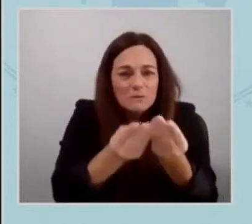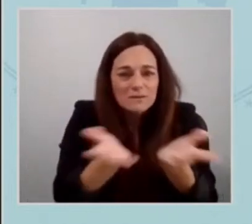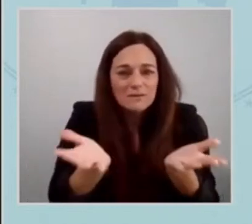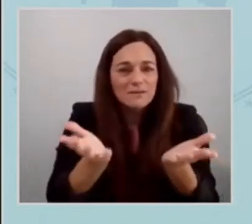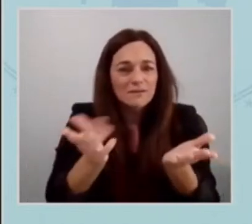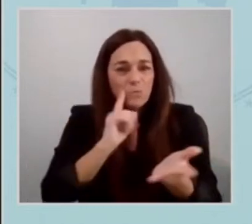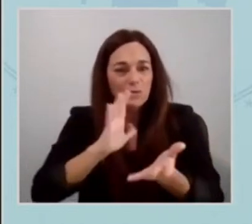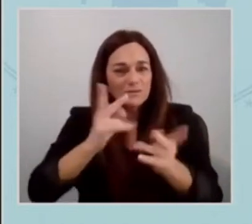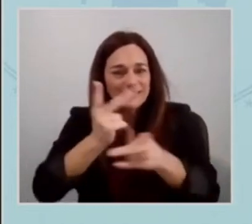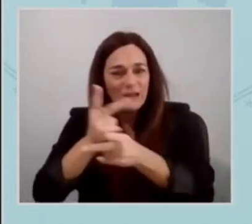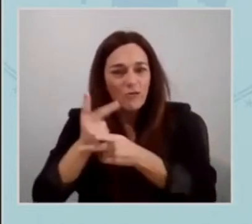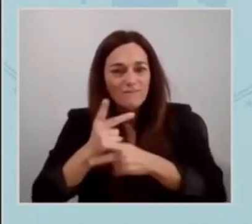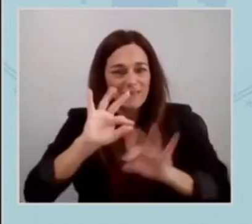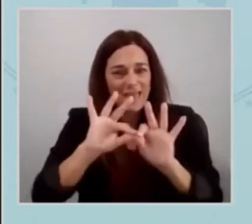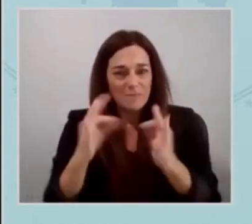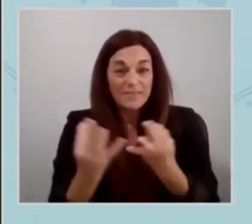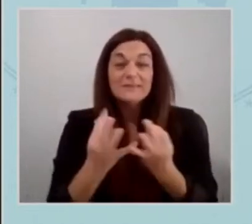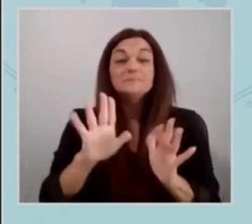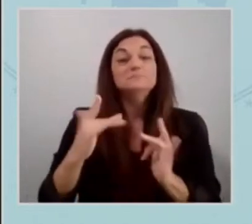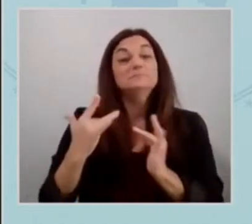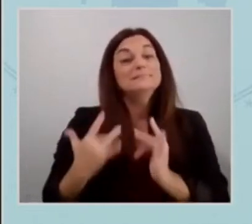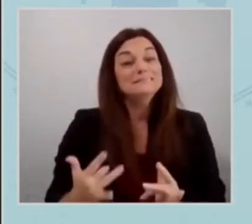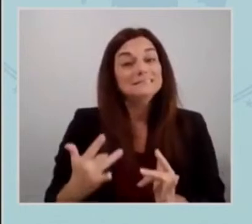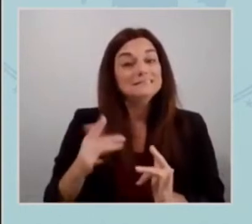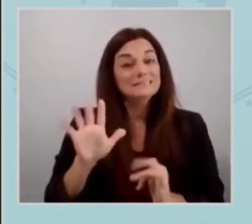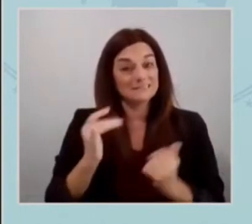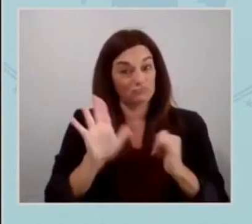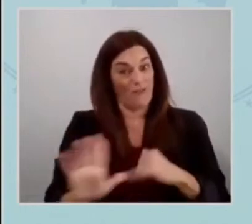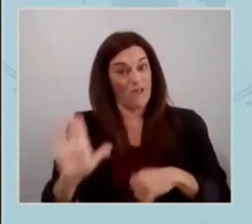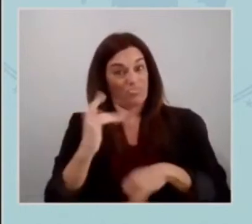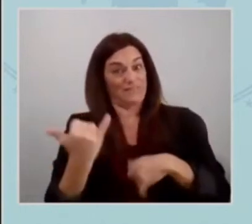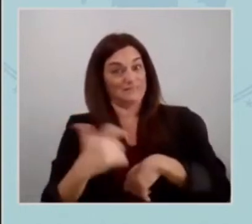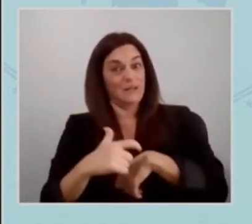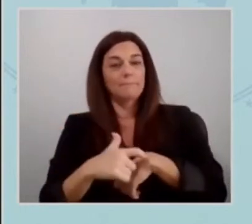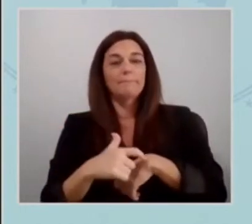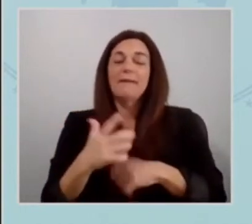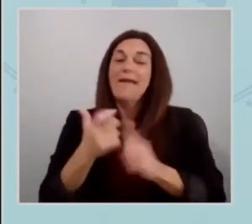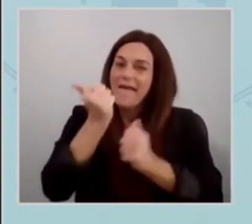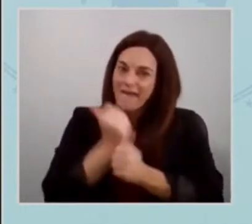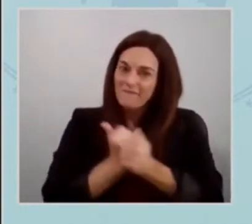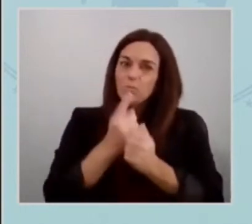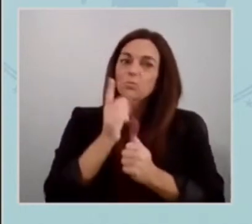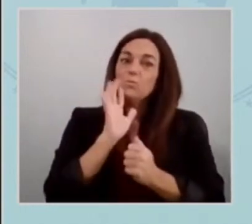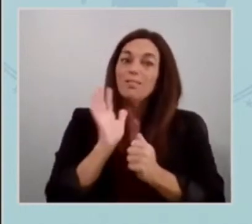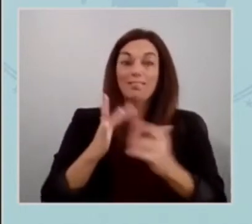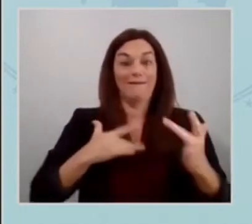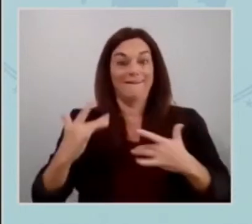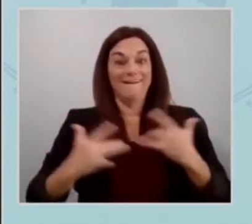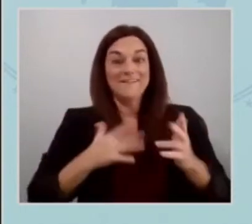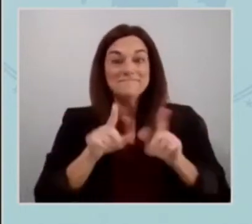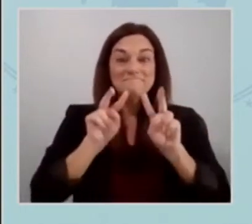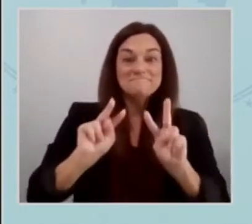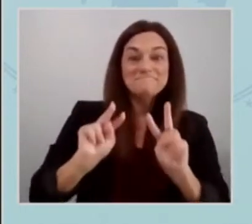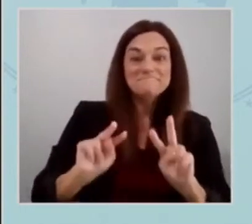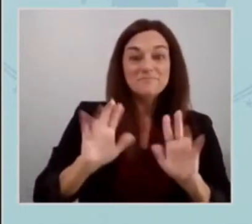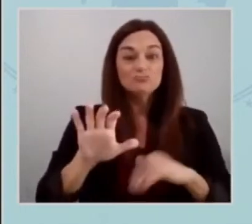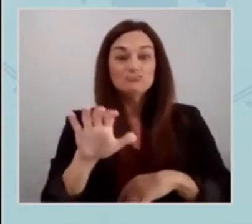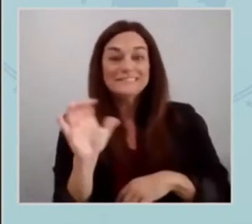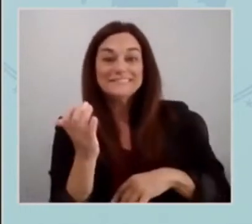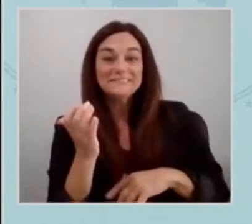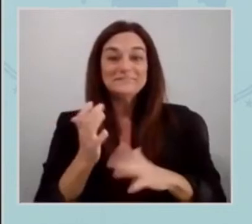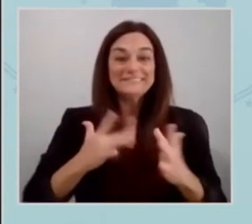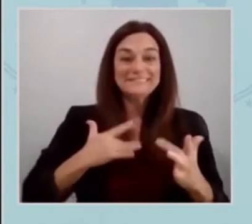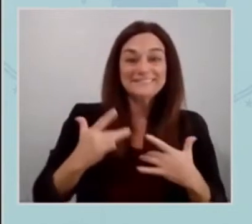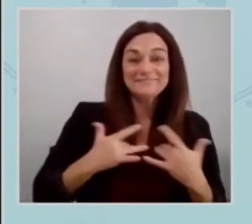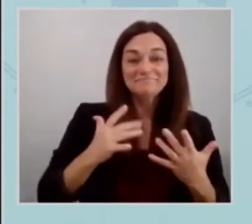pay bills. That's no way to really put food on the table to take care of your family. Usually around this time, everyone would be